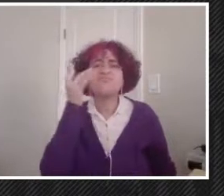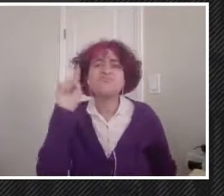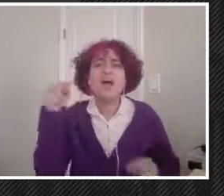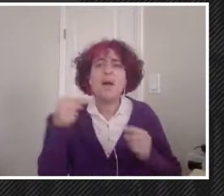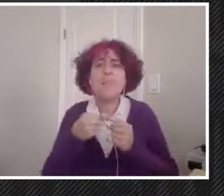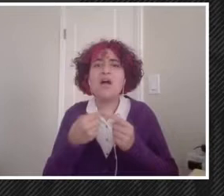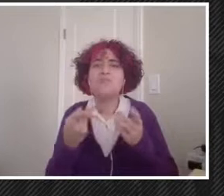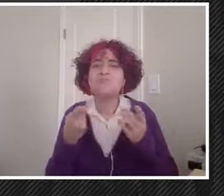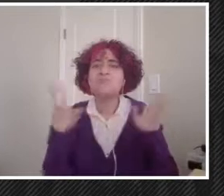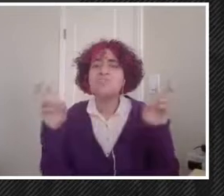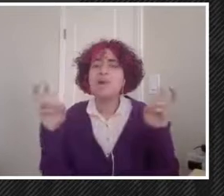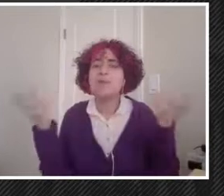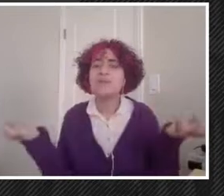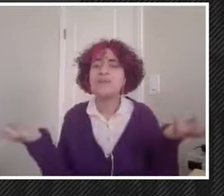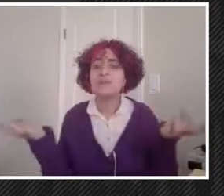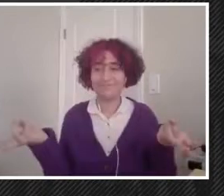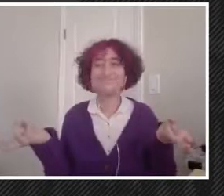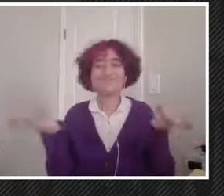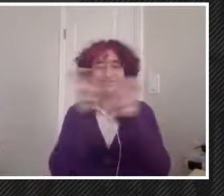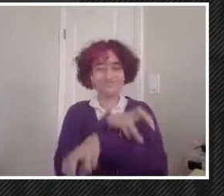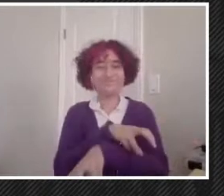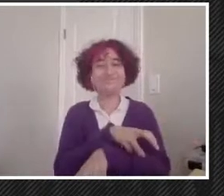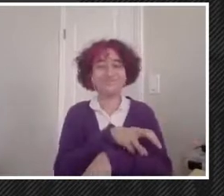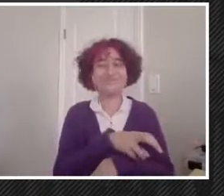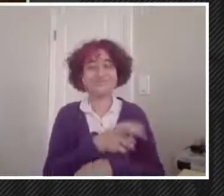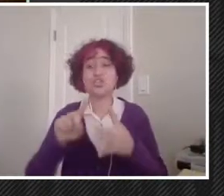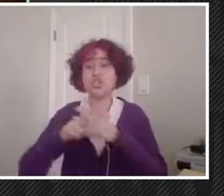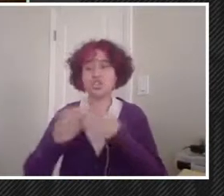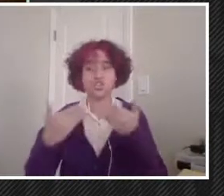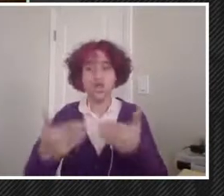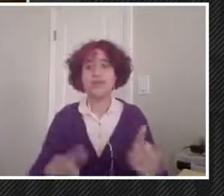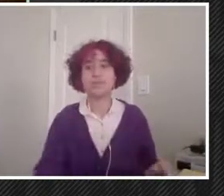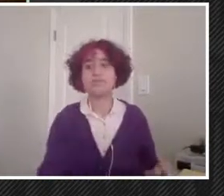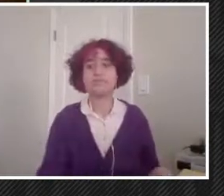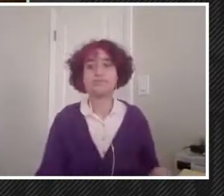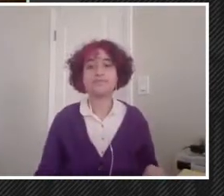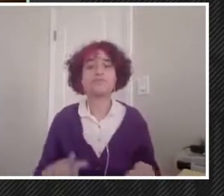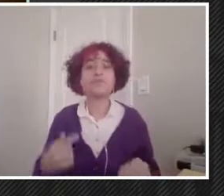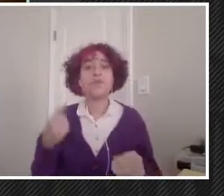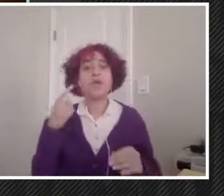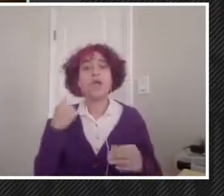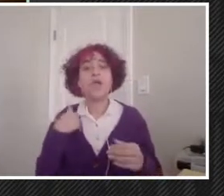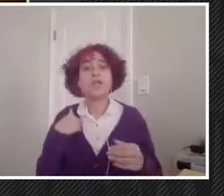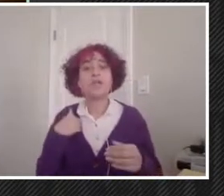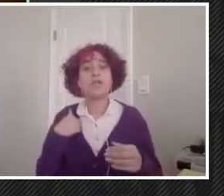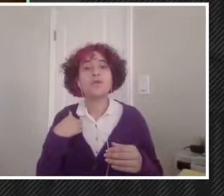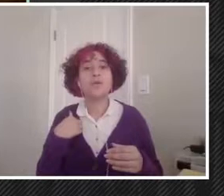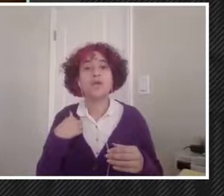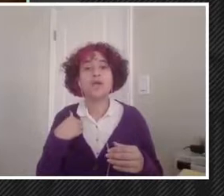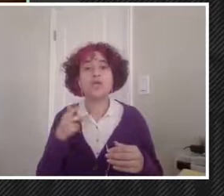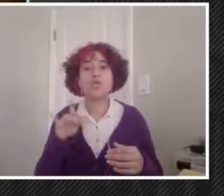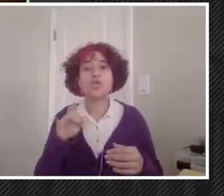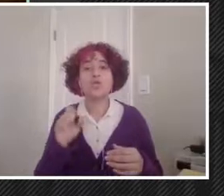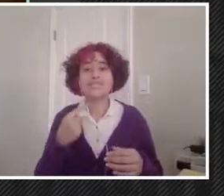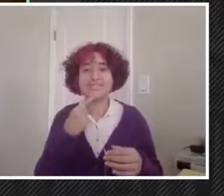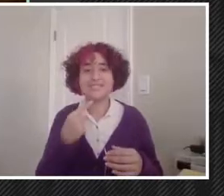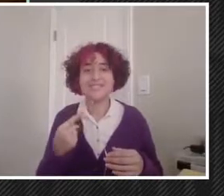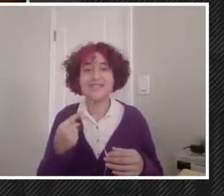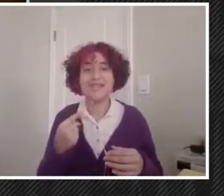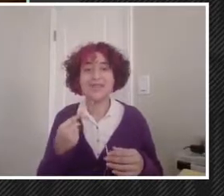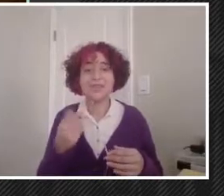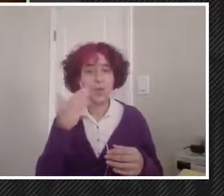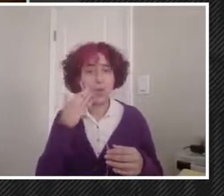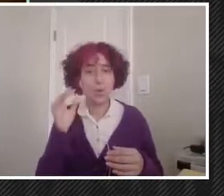thought what Lewis said was absolutely spot on. For me, you know, we know what it looks like to elect